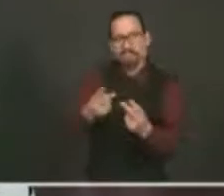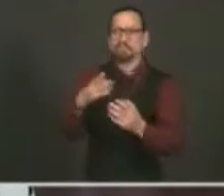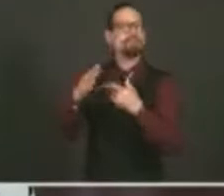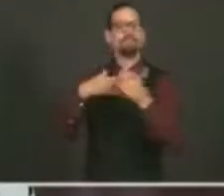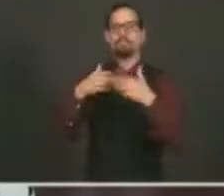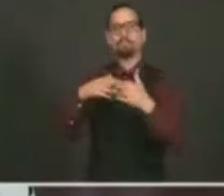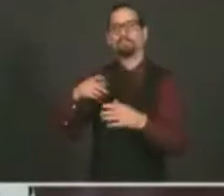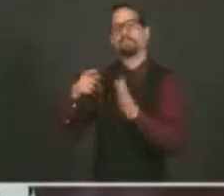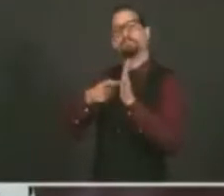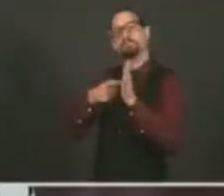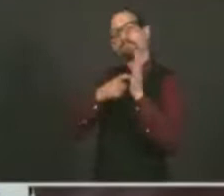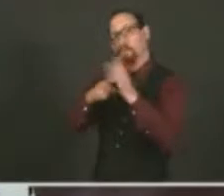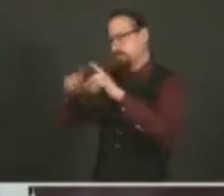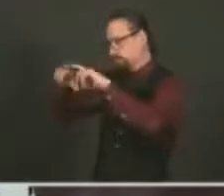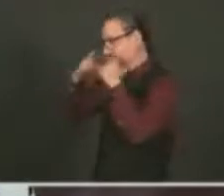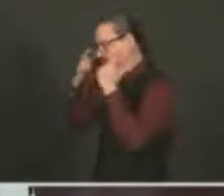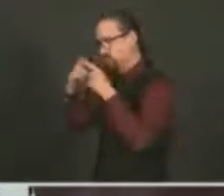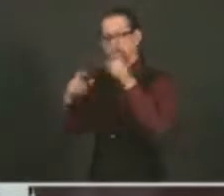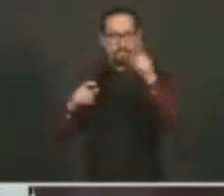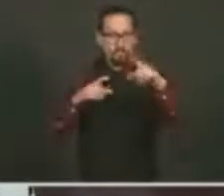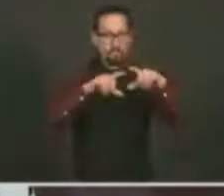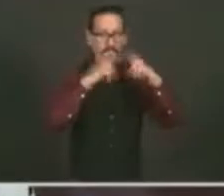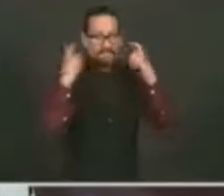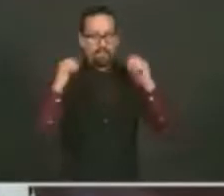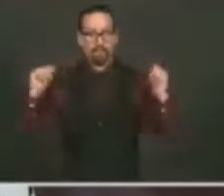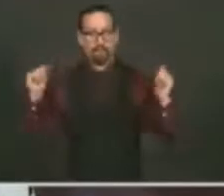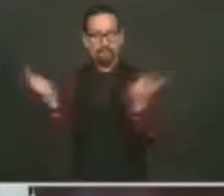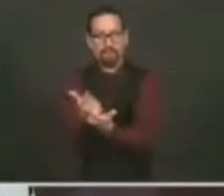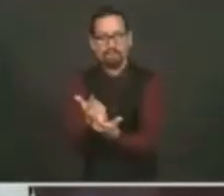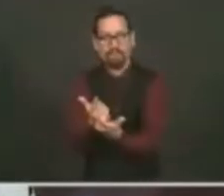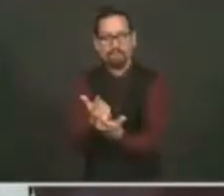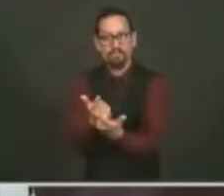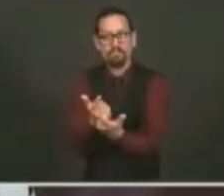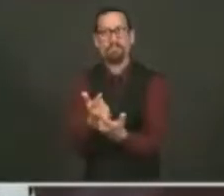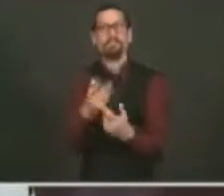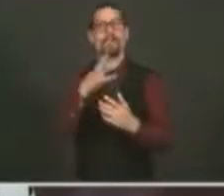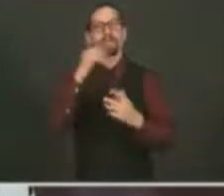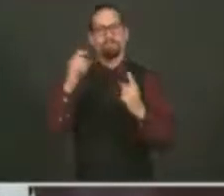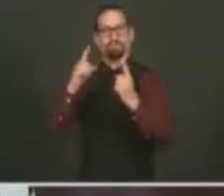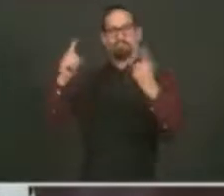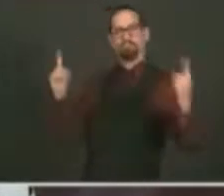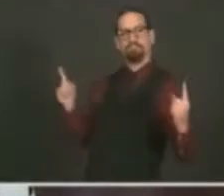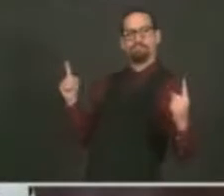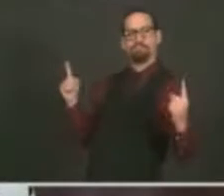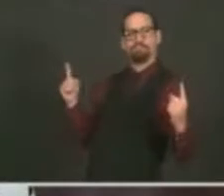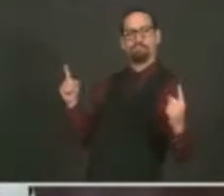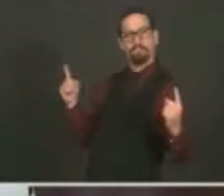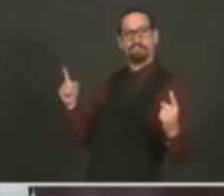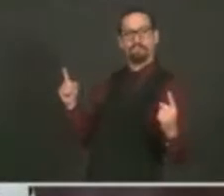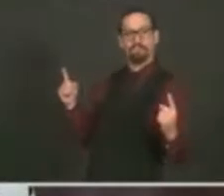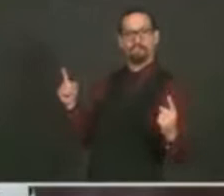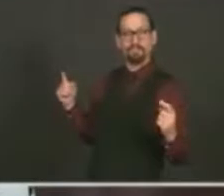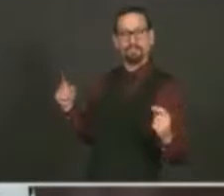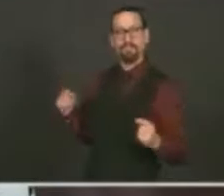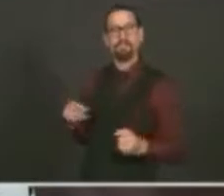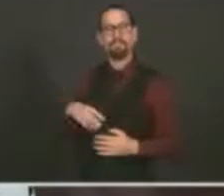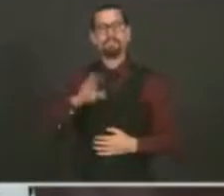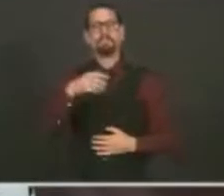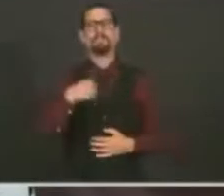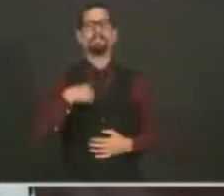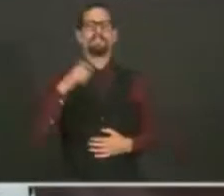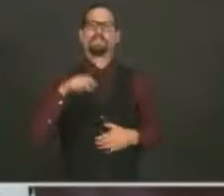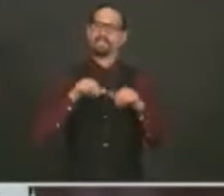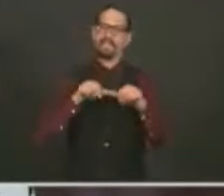visiting, you both need to be wearing masks and keeping a distance. We need to figure out how to